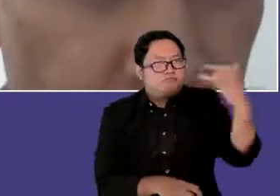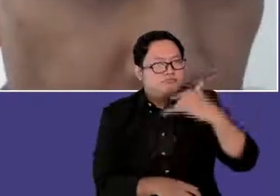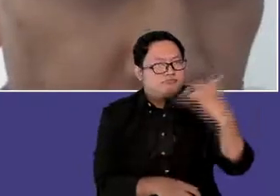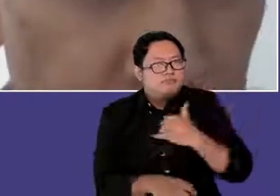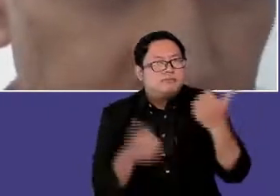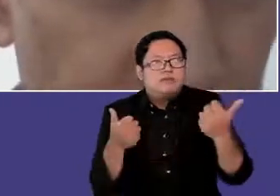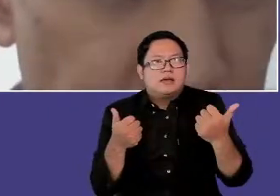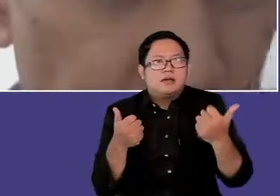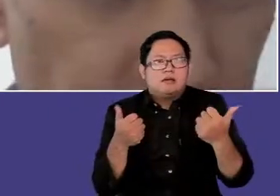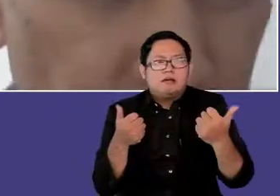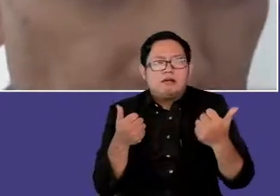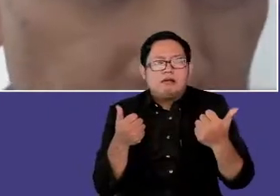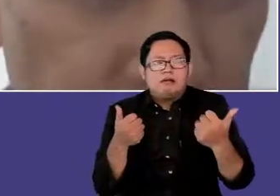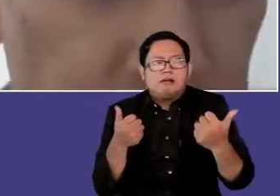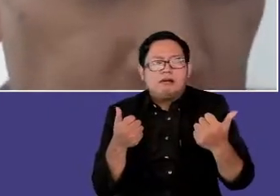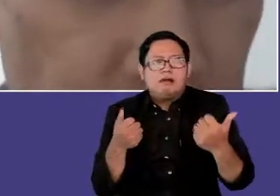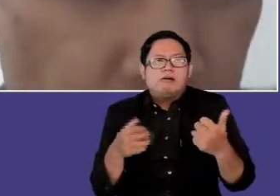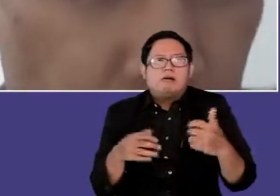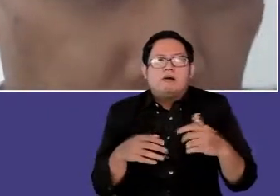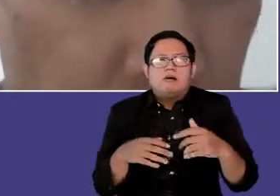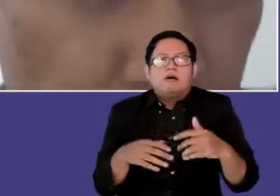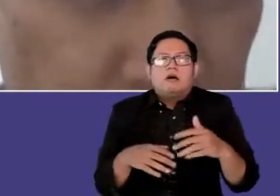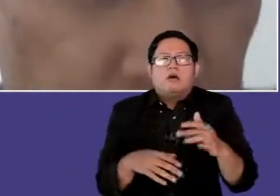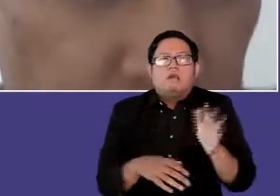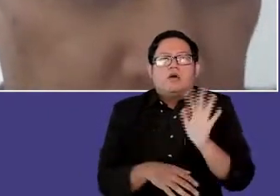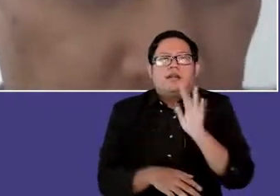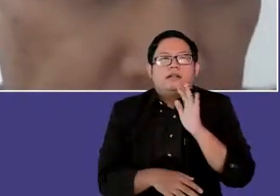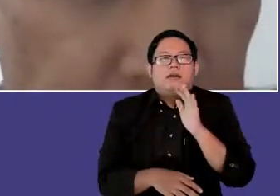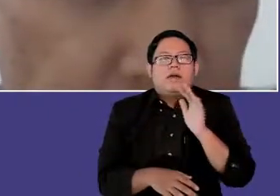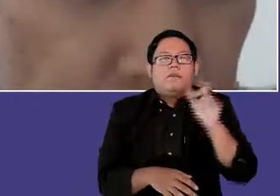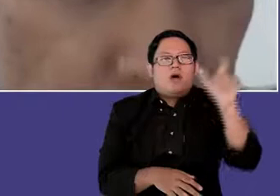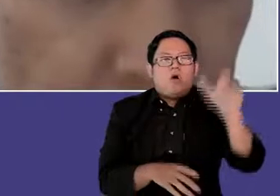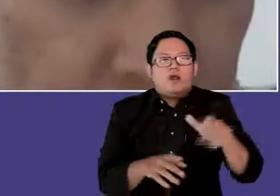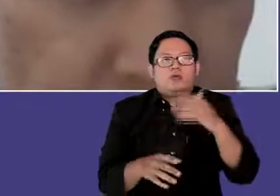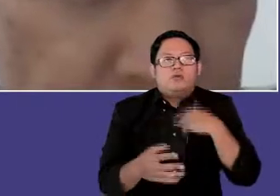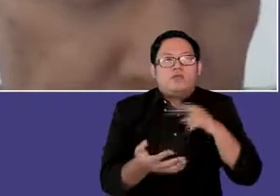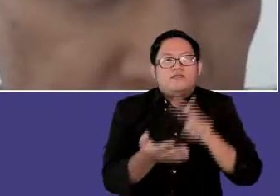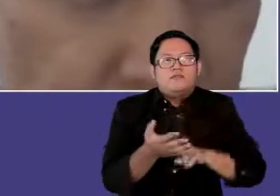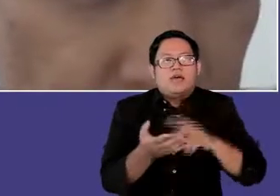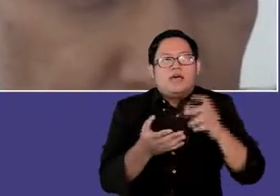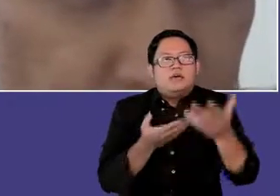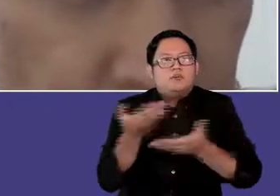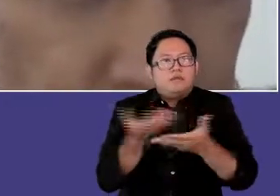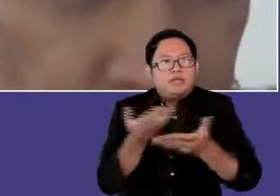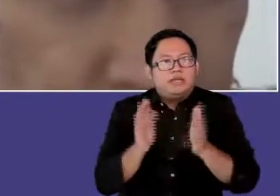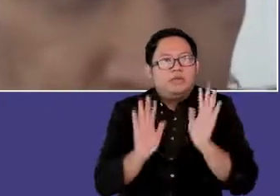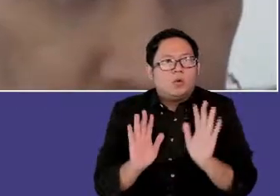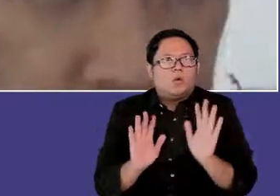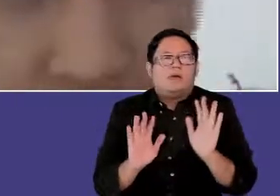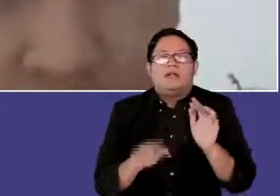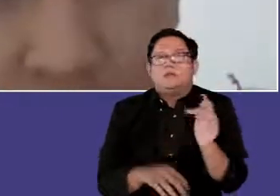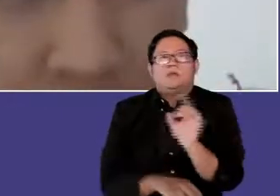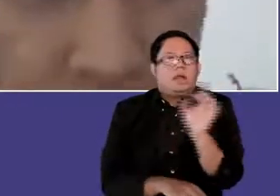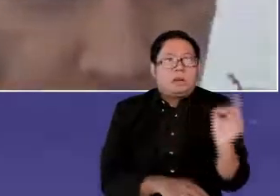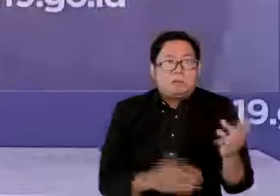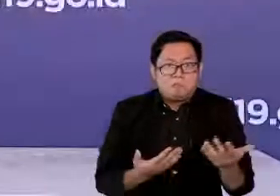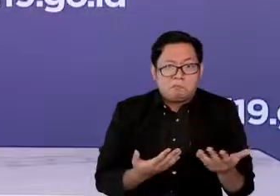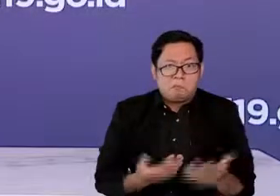allowing foreign diplomatic with diplomatic visas and working visas. Thank you. Thank